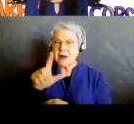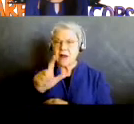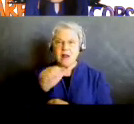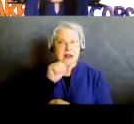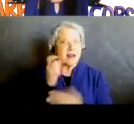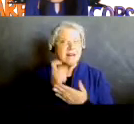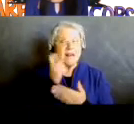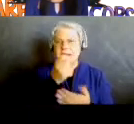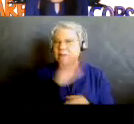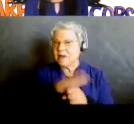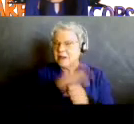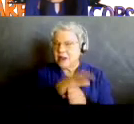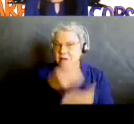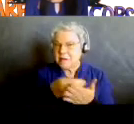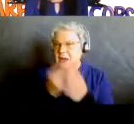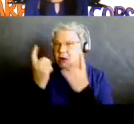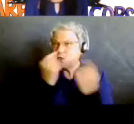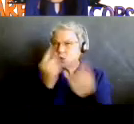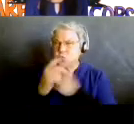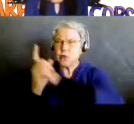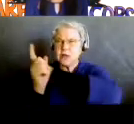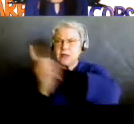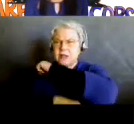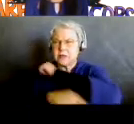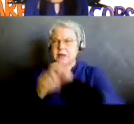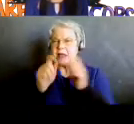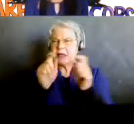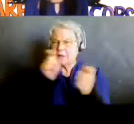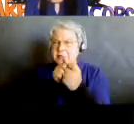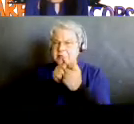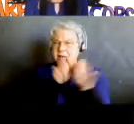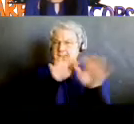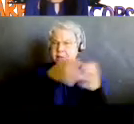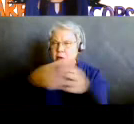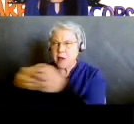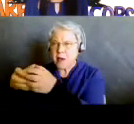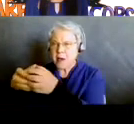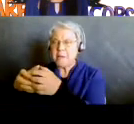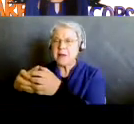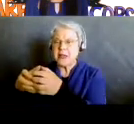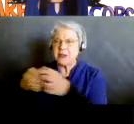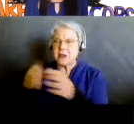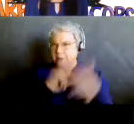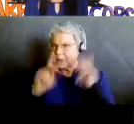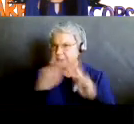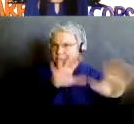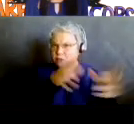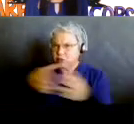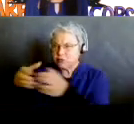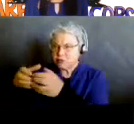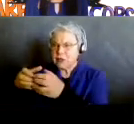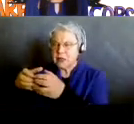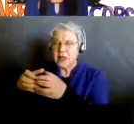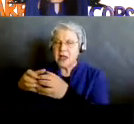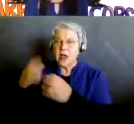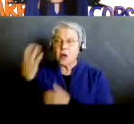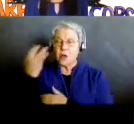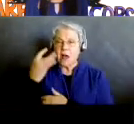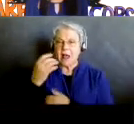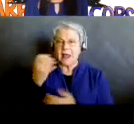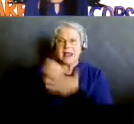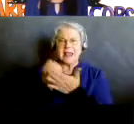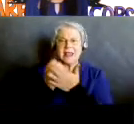abandonment by disciplining surplus populations, justifying all of this by capitalizing on fears of economic insecurity